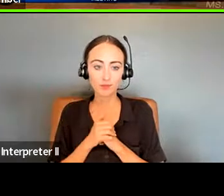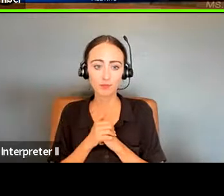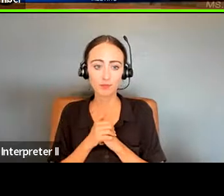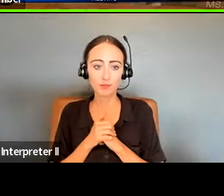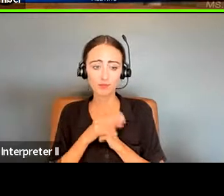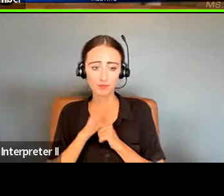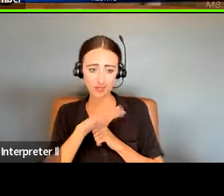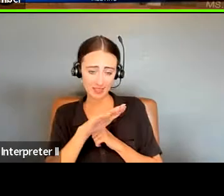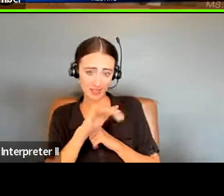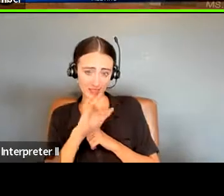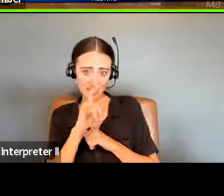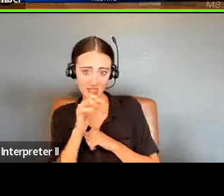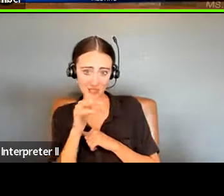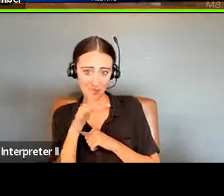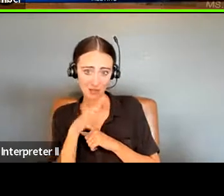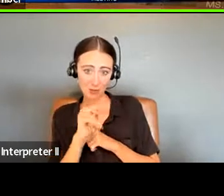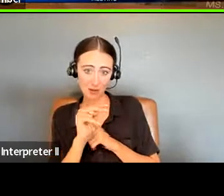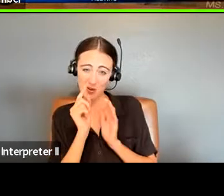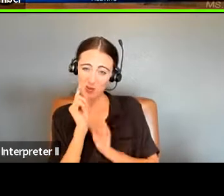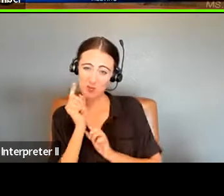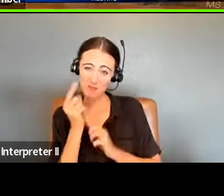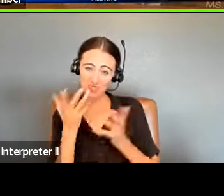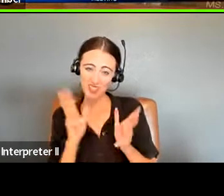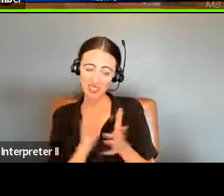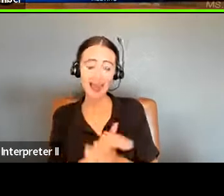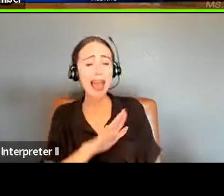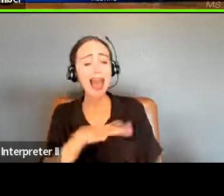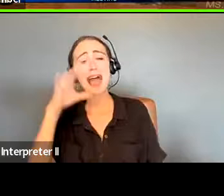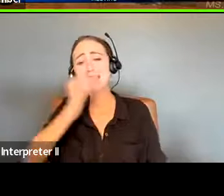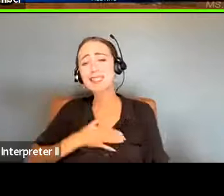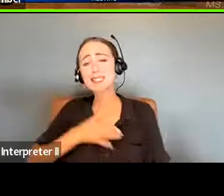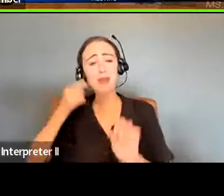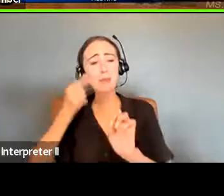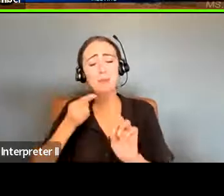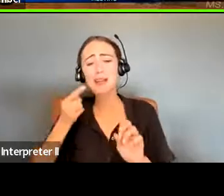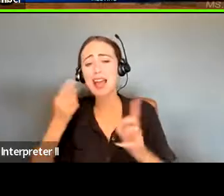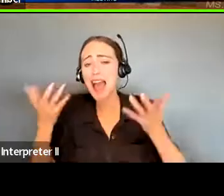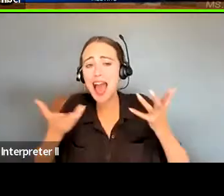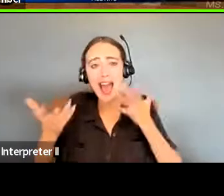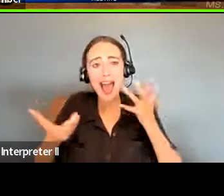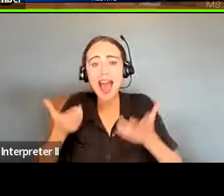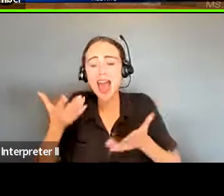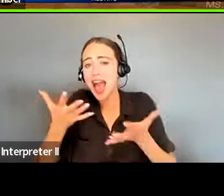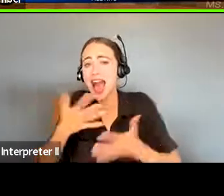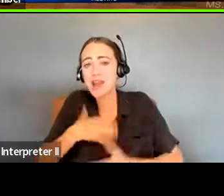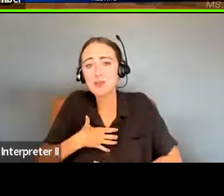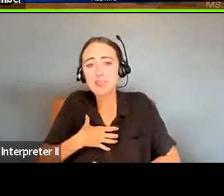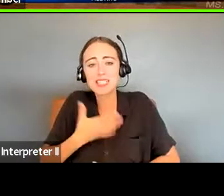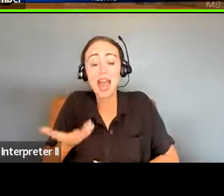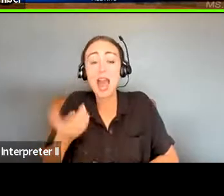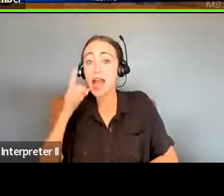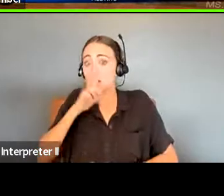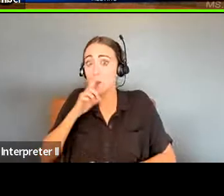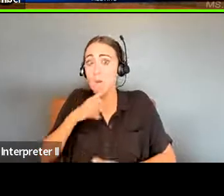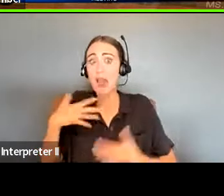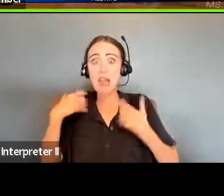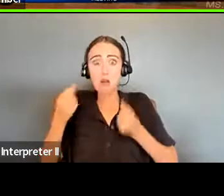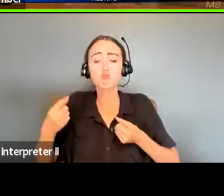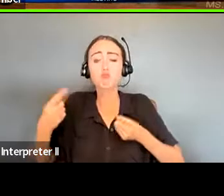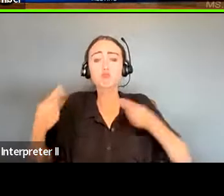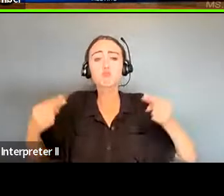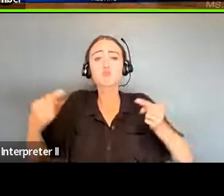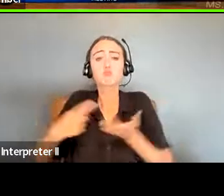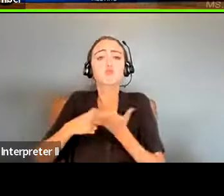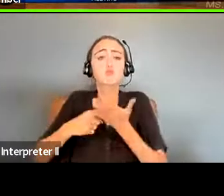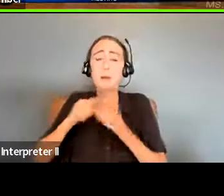Councilmember Silverman. you have Okay, a I'm minute. sorry, Mr. Chairman, but I guess my point is, I wish we could, I don't mind healthy debate, but